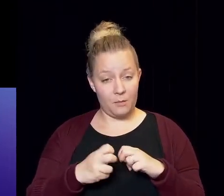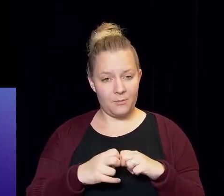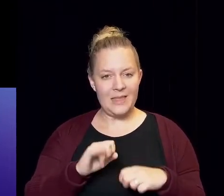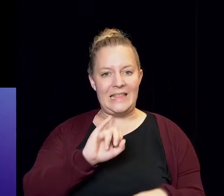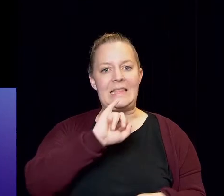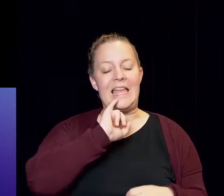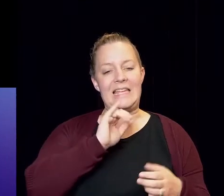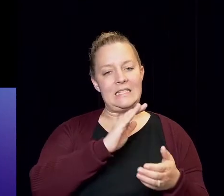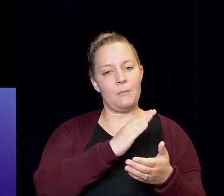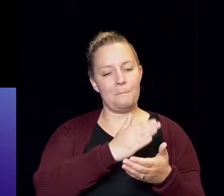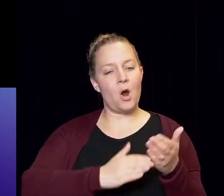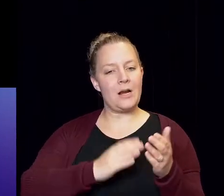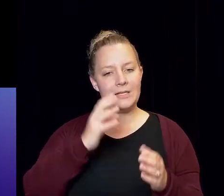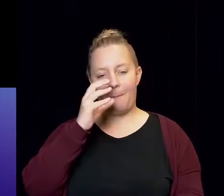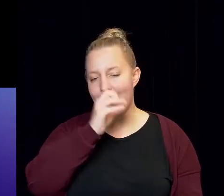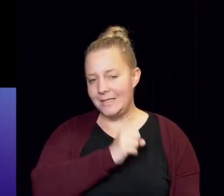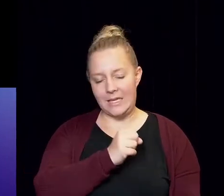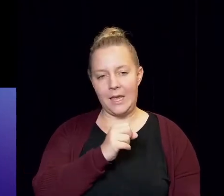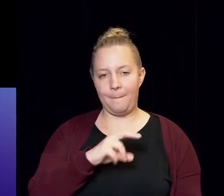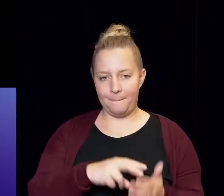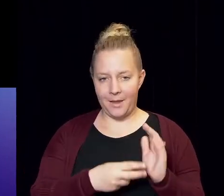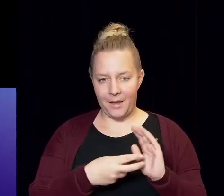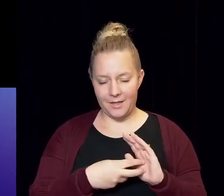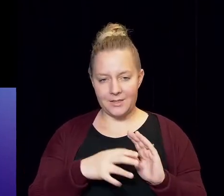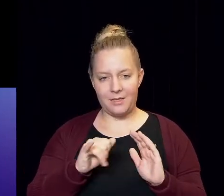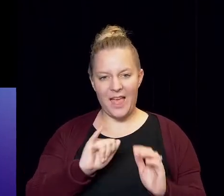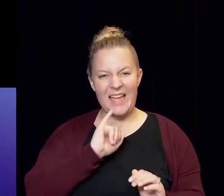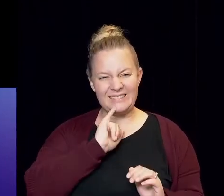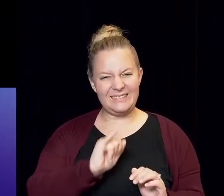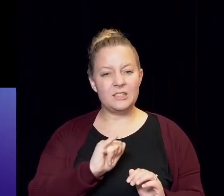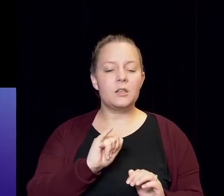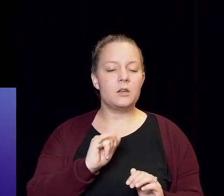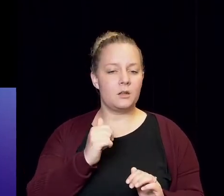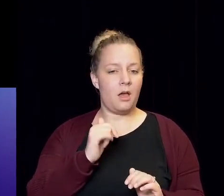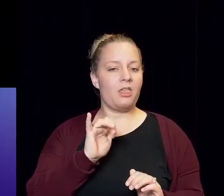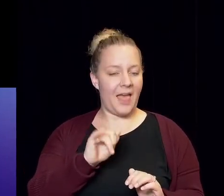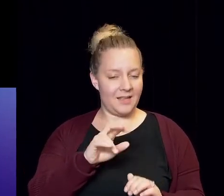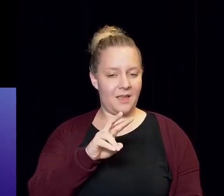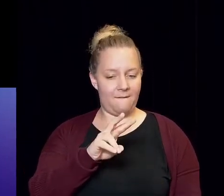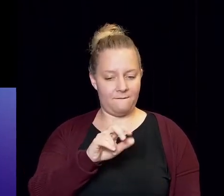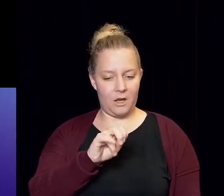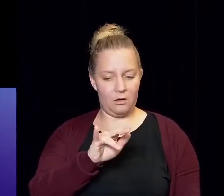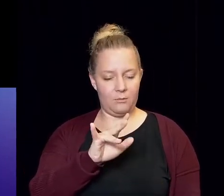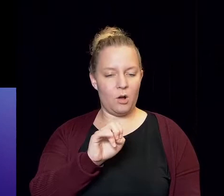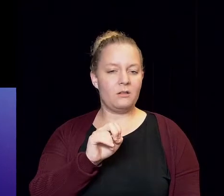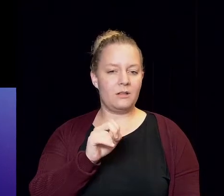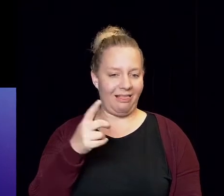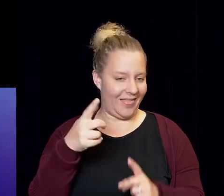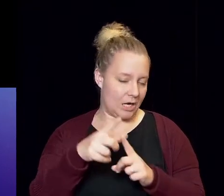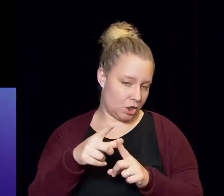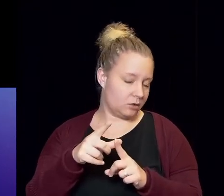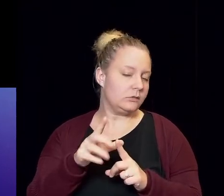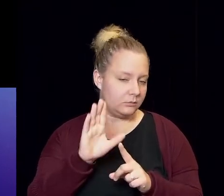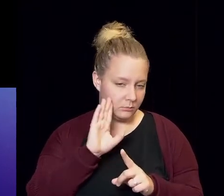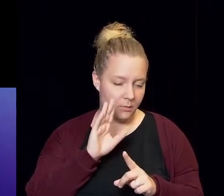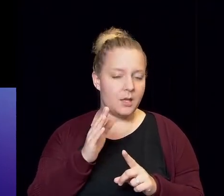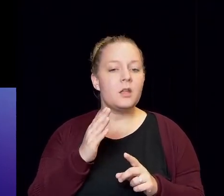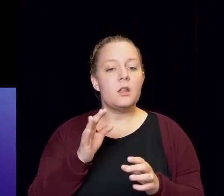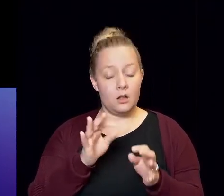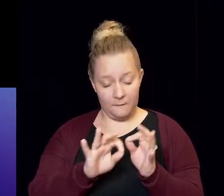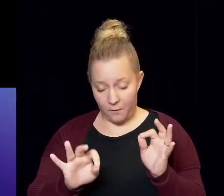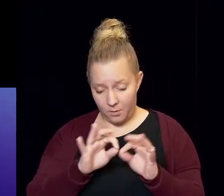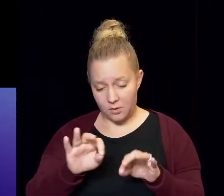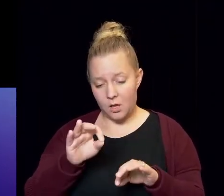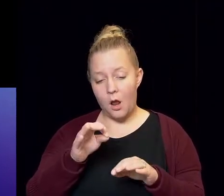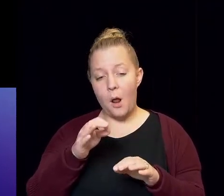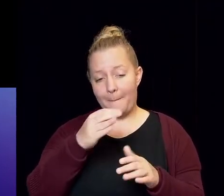missing part. So that means that's going to be the part where our variable is. And our formula was part equals